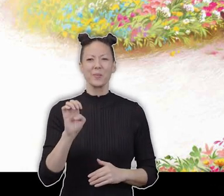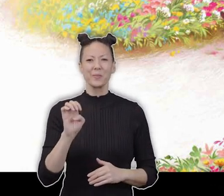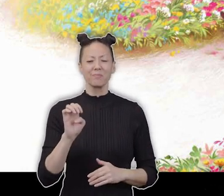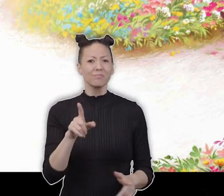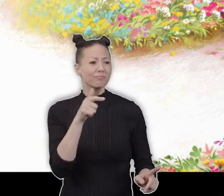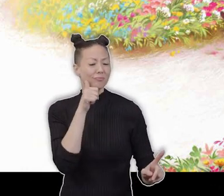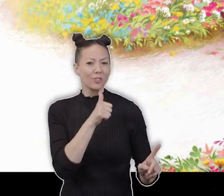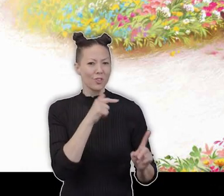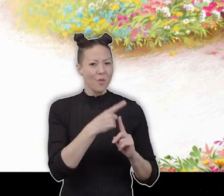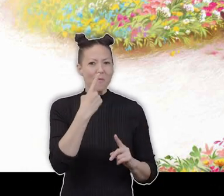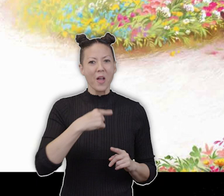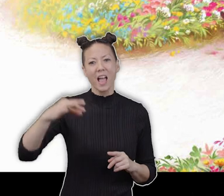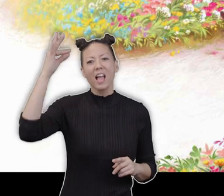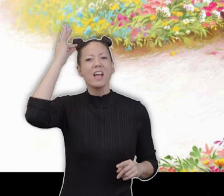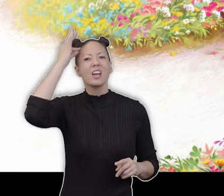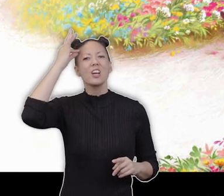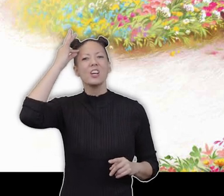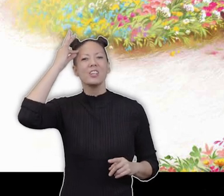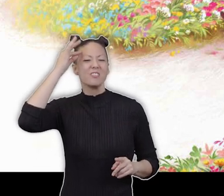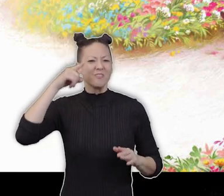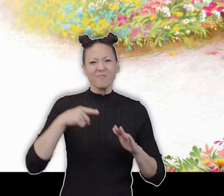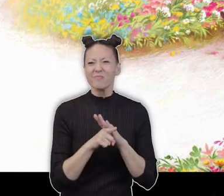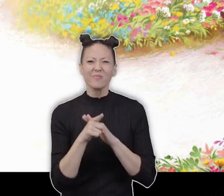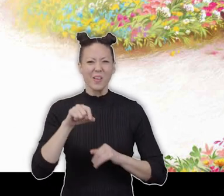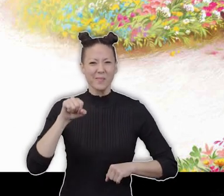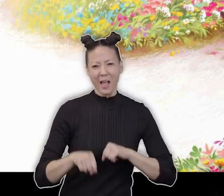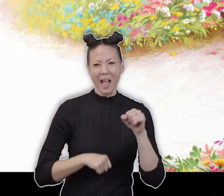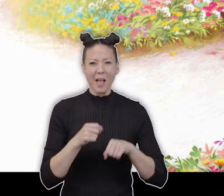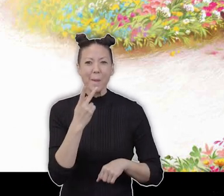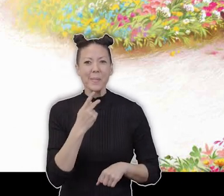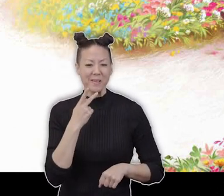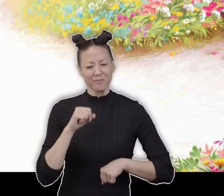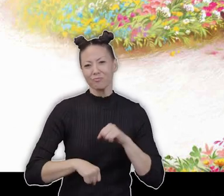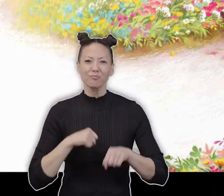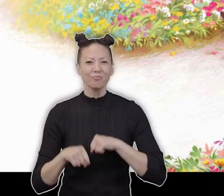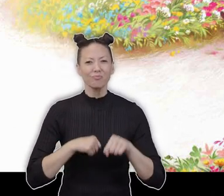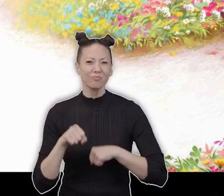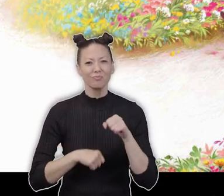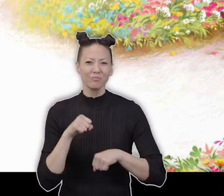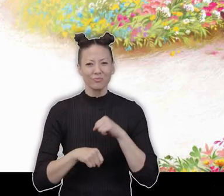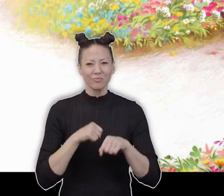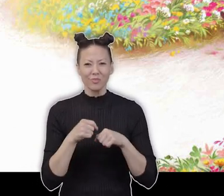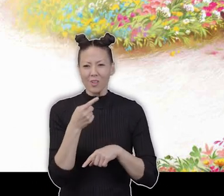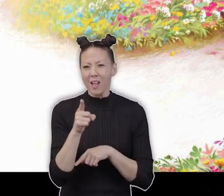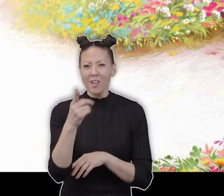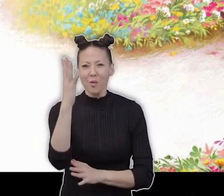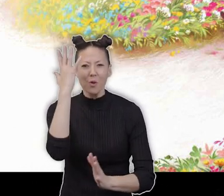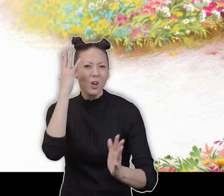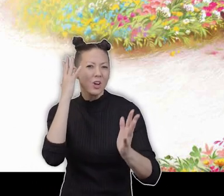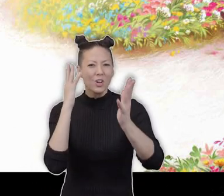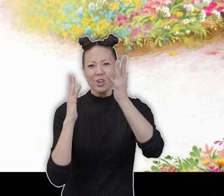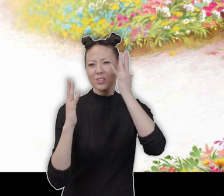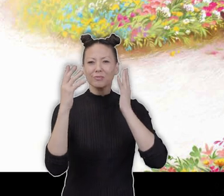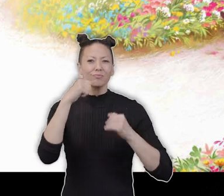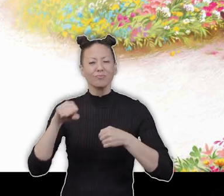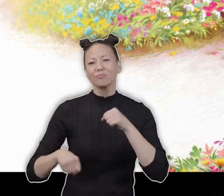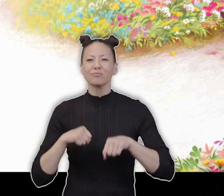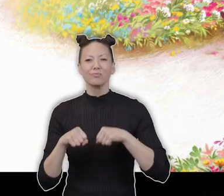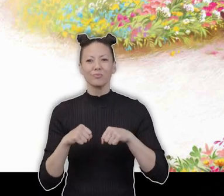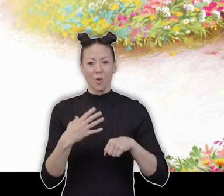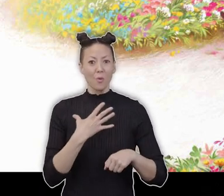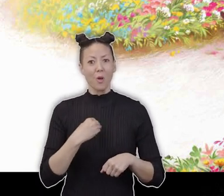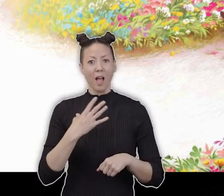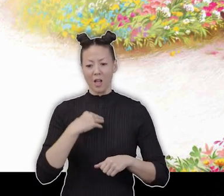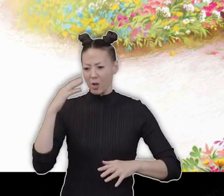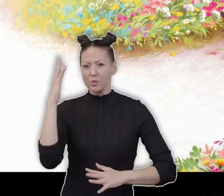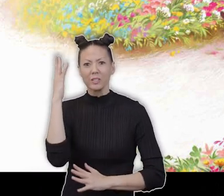comfort zone. A red-headed girl grins as she rides a pink bicycle on a broad path in